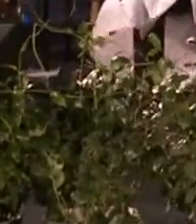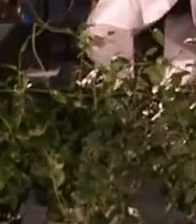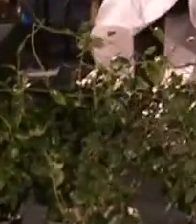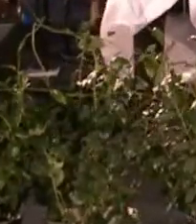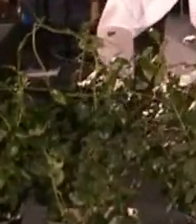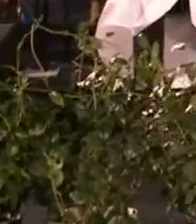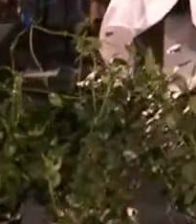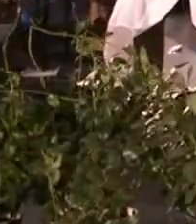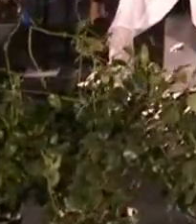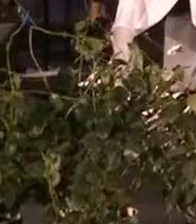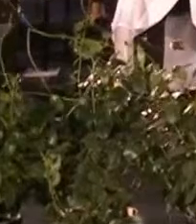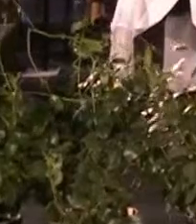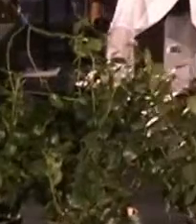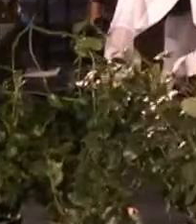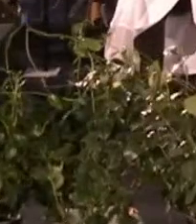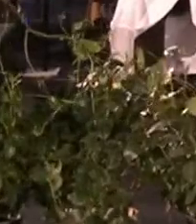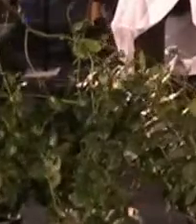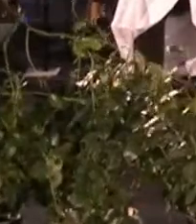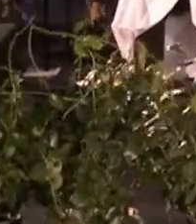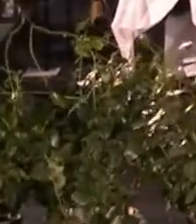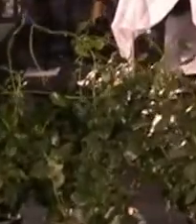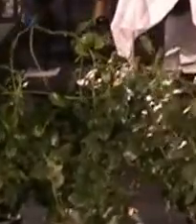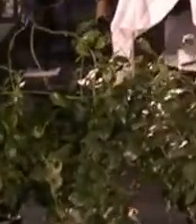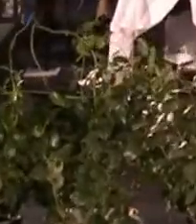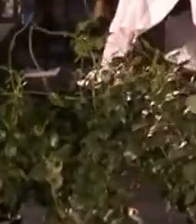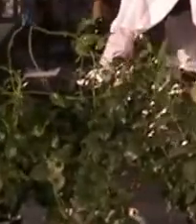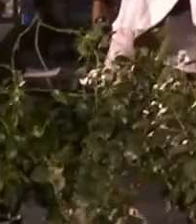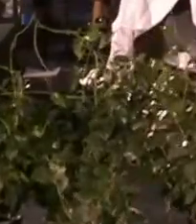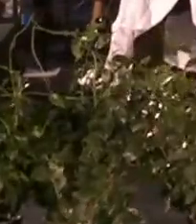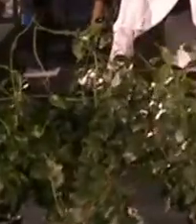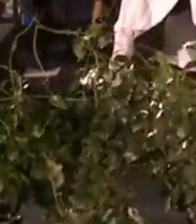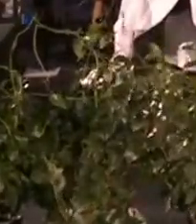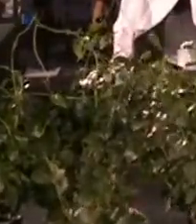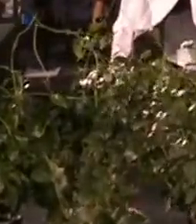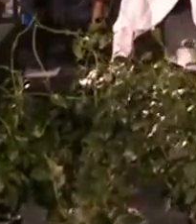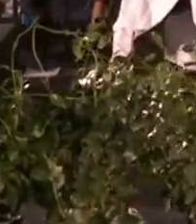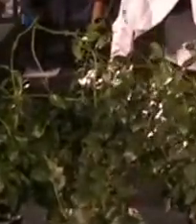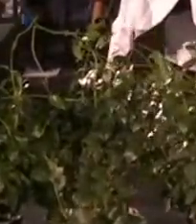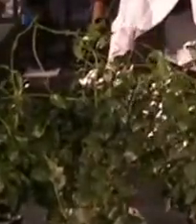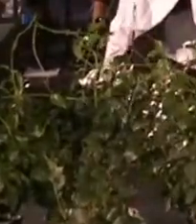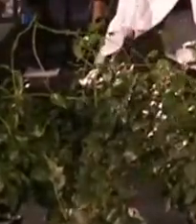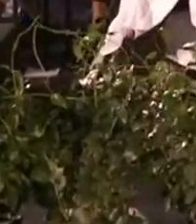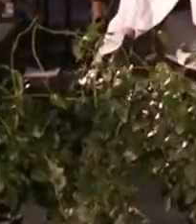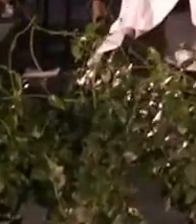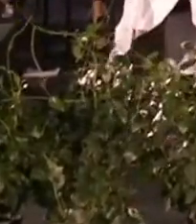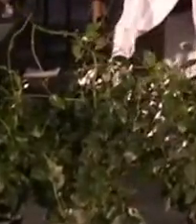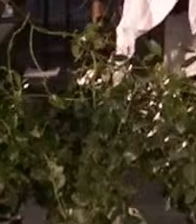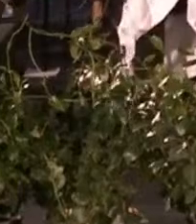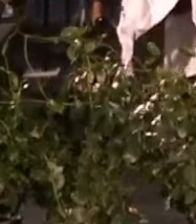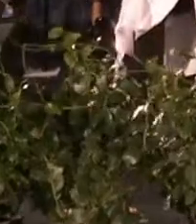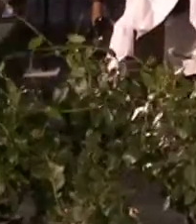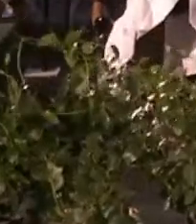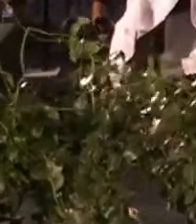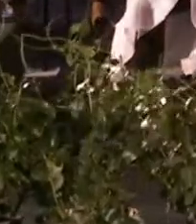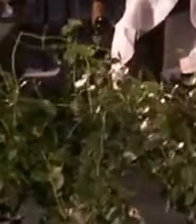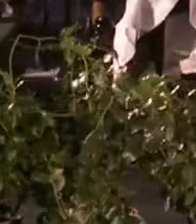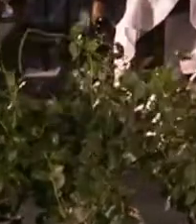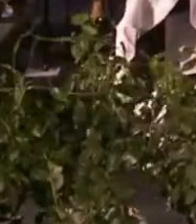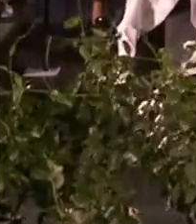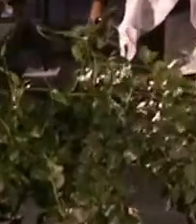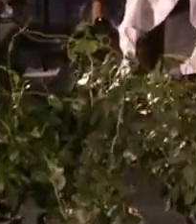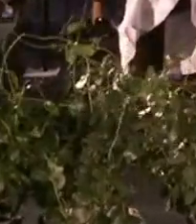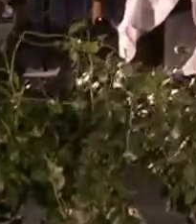Nicole Rivera will be attending Palo Alto College. Christian N. Rodriguez will